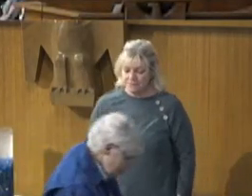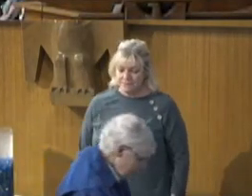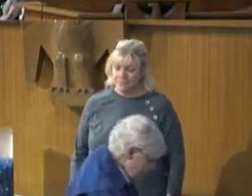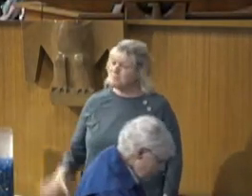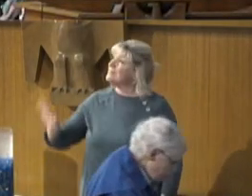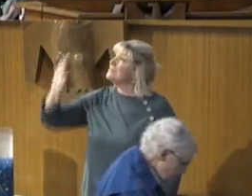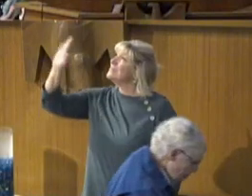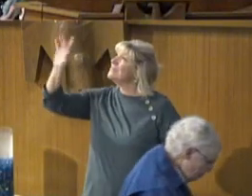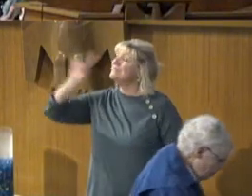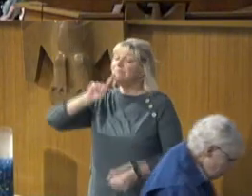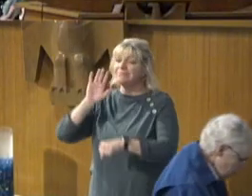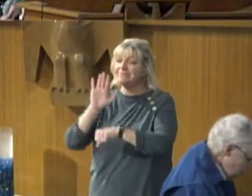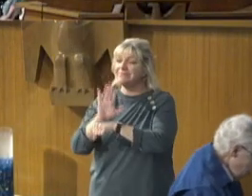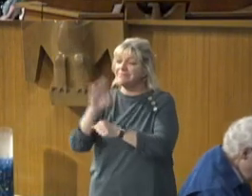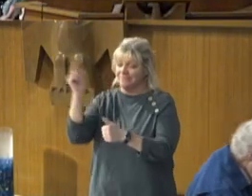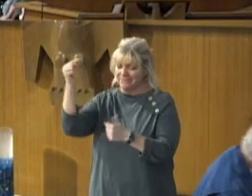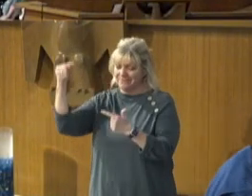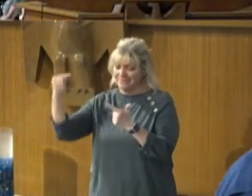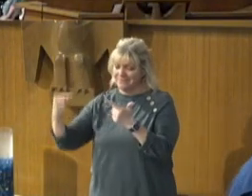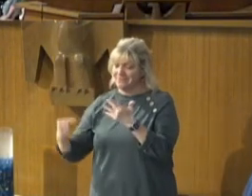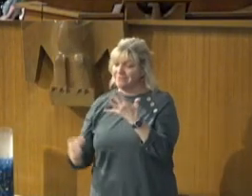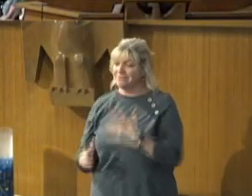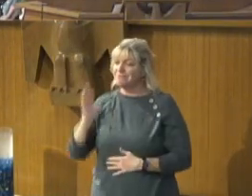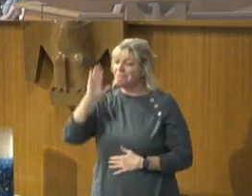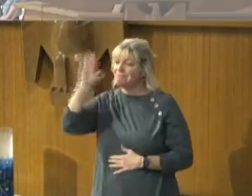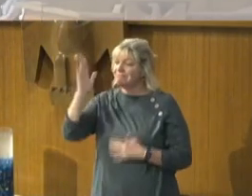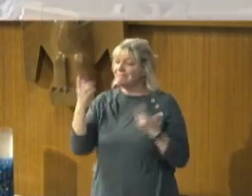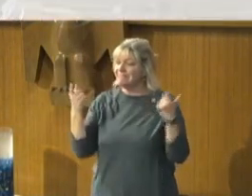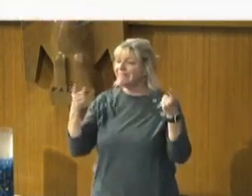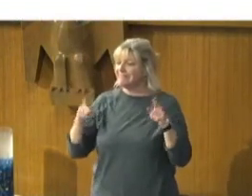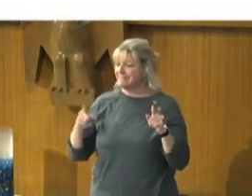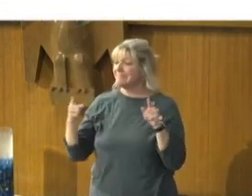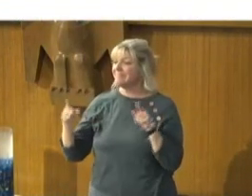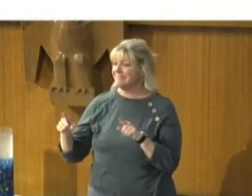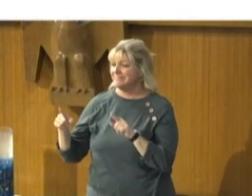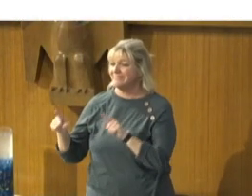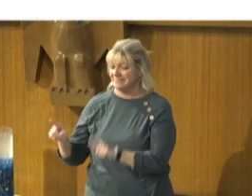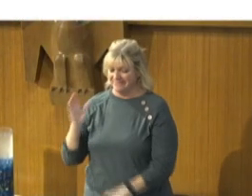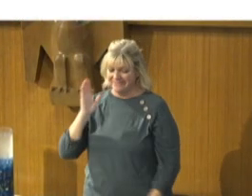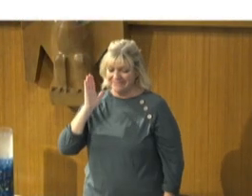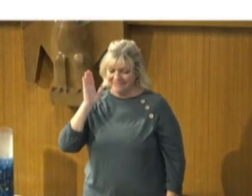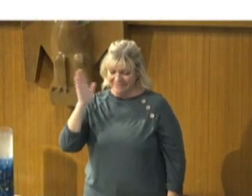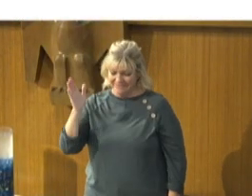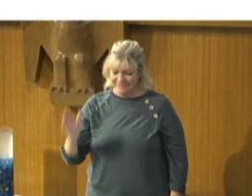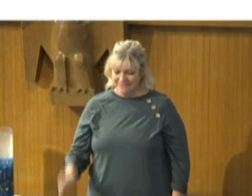Your promises will surely come to life.